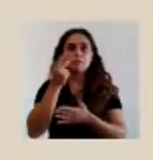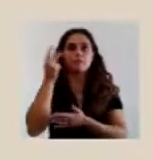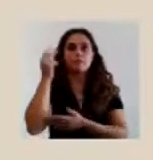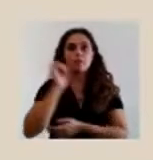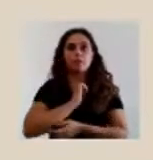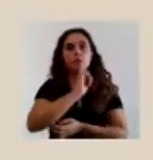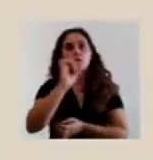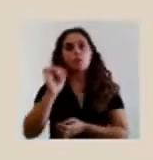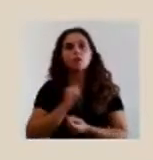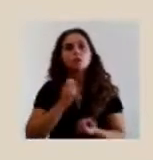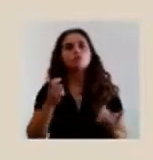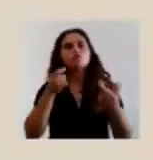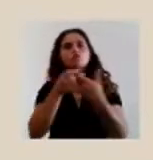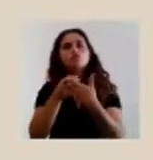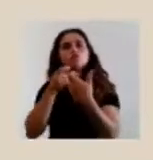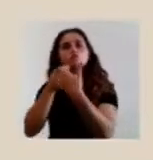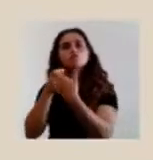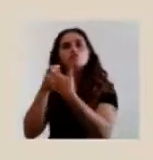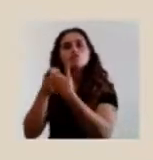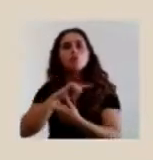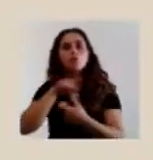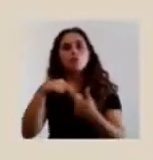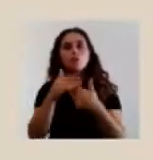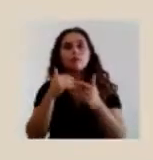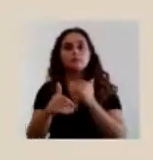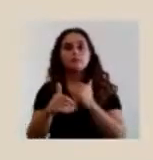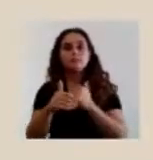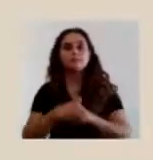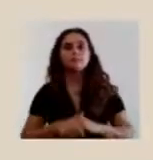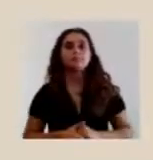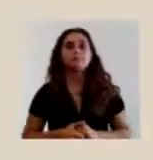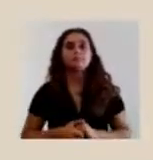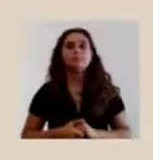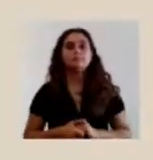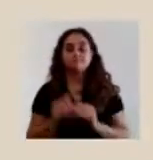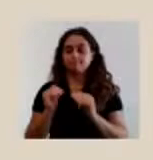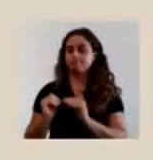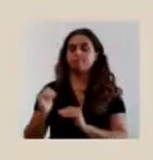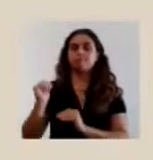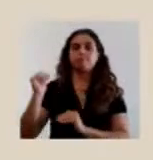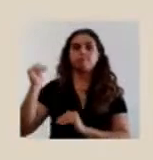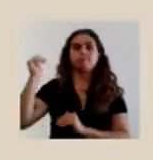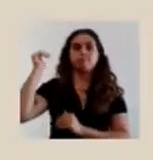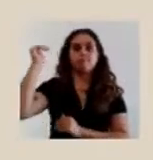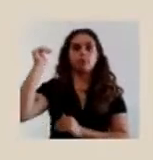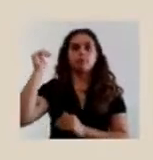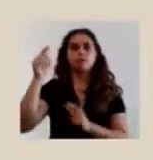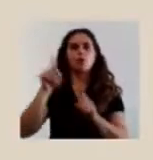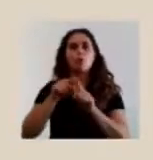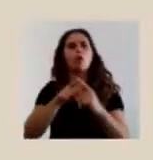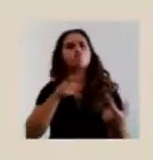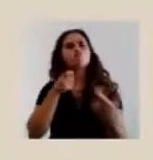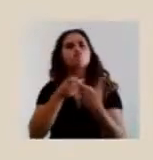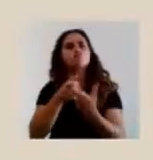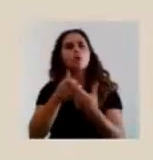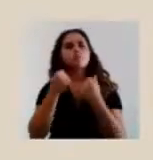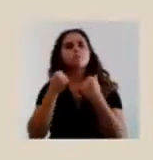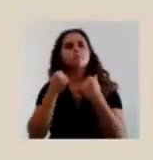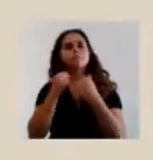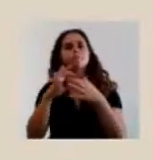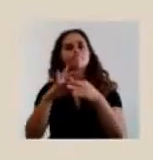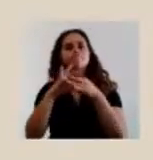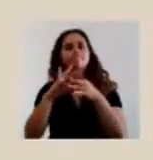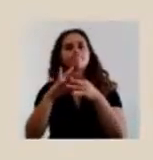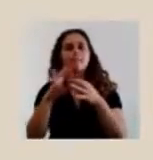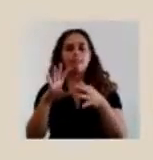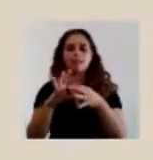experiences and the associations our brains make. Growing up, you would have made strong associations between written